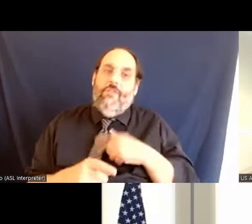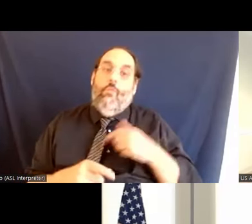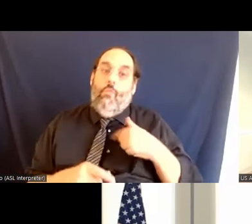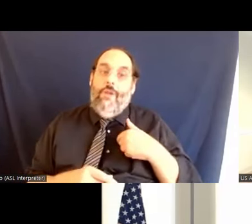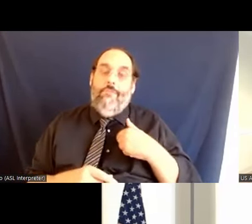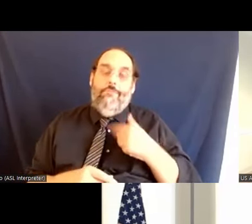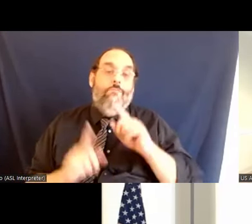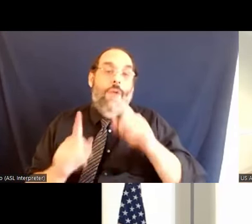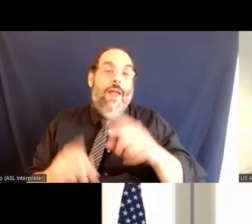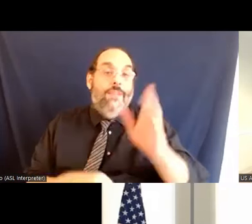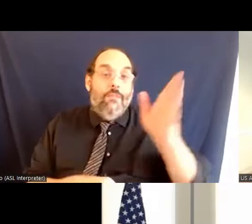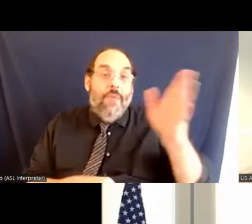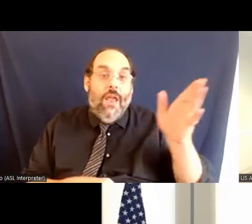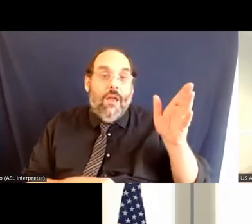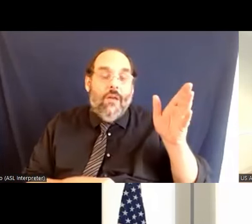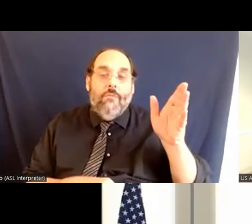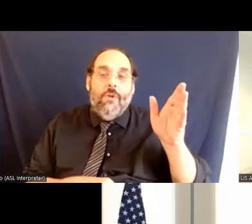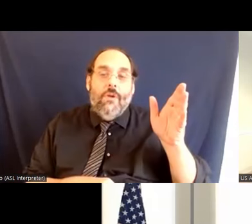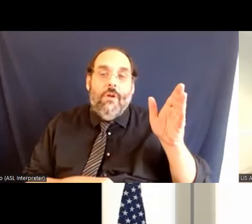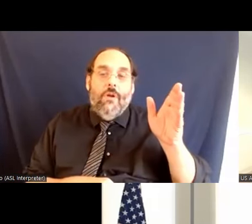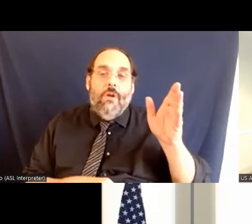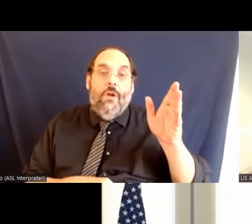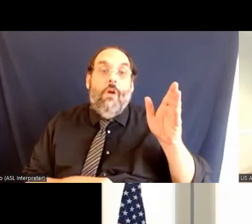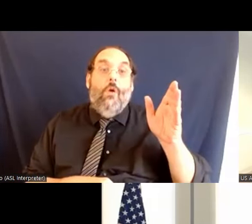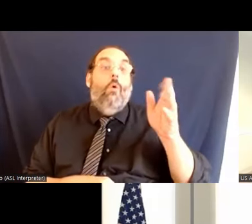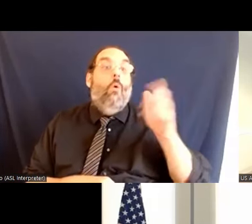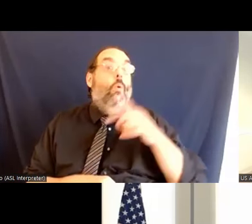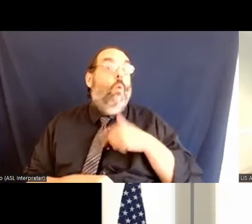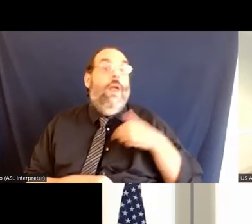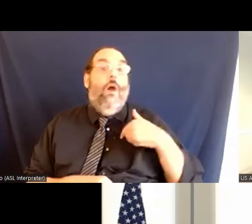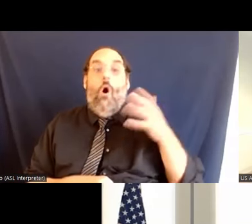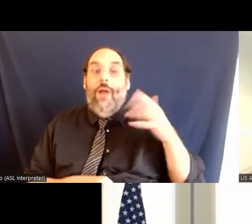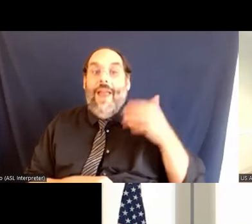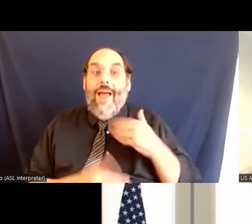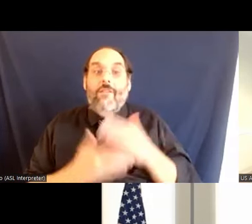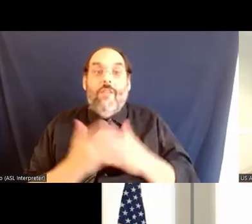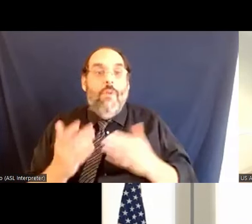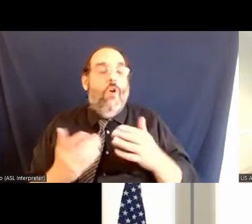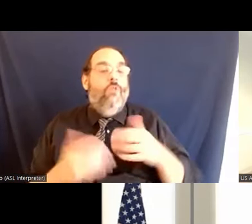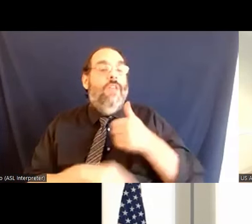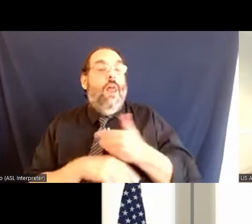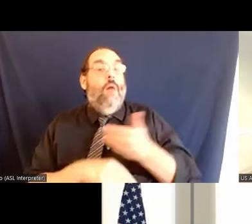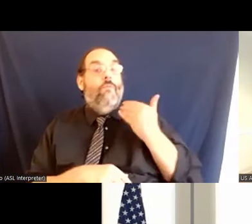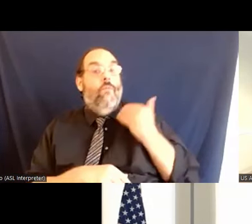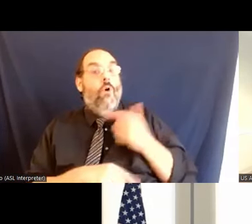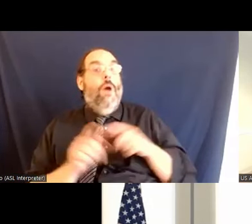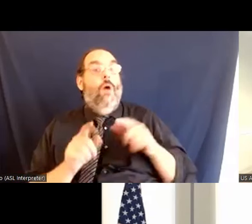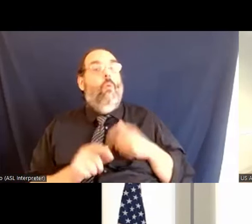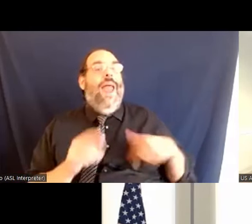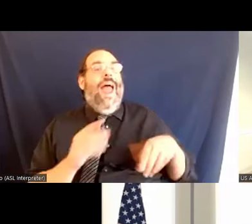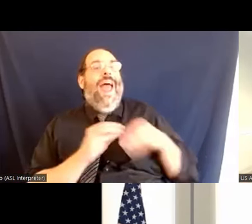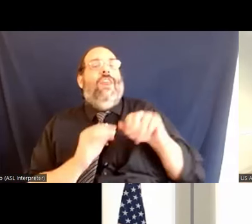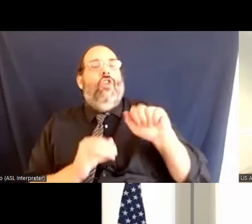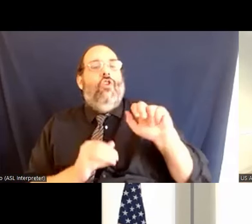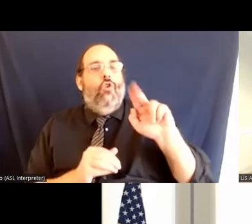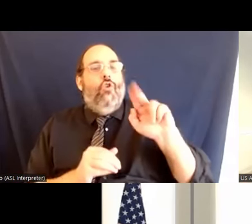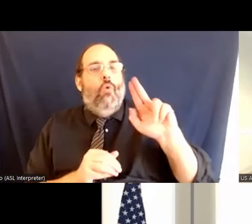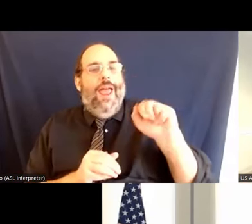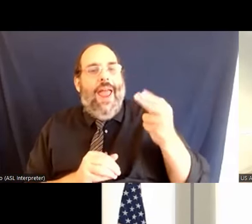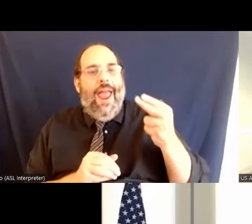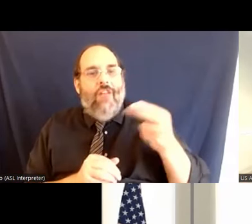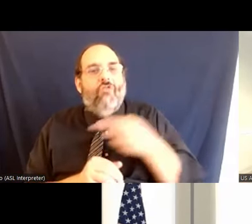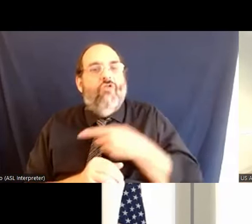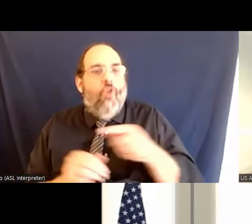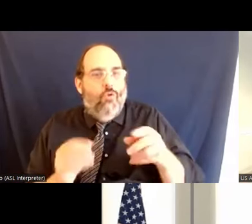we generally hold, we incorporated United Against Hate into them. And these events